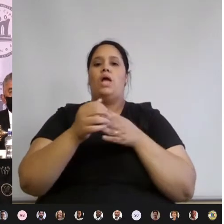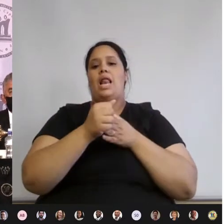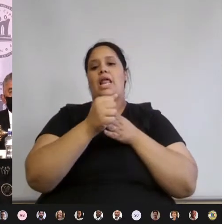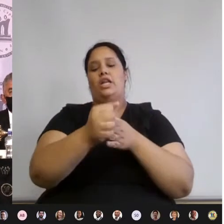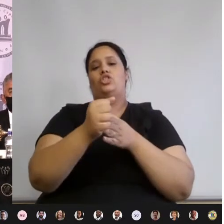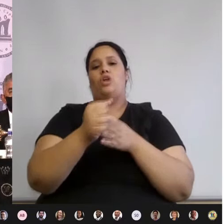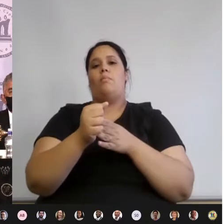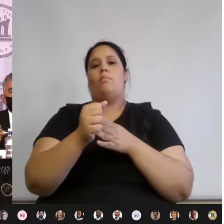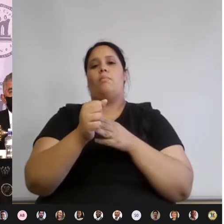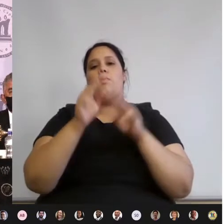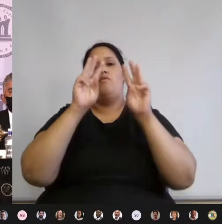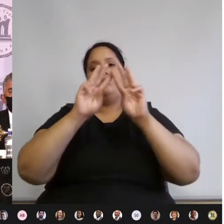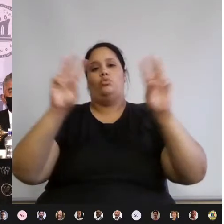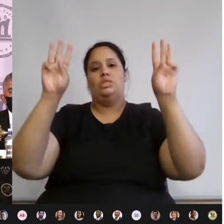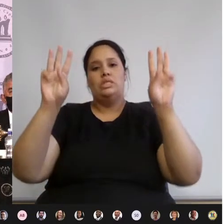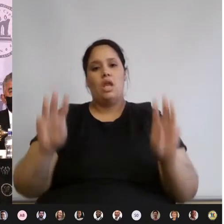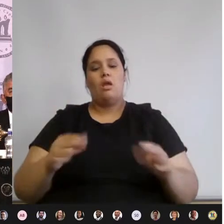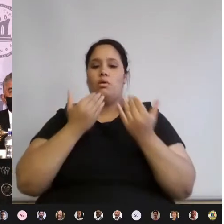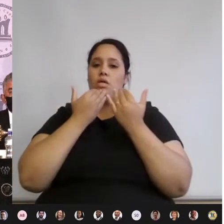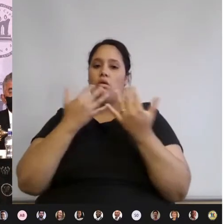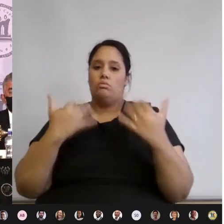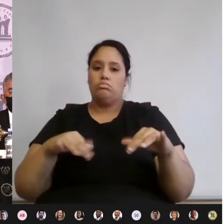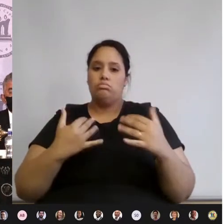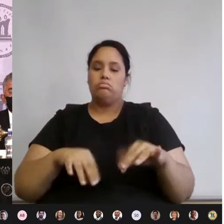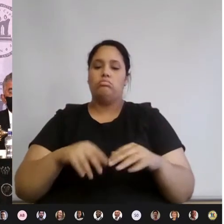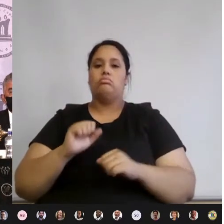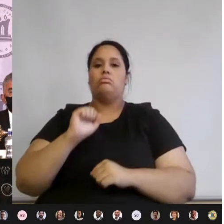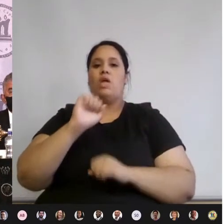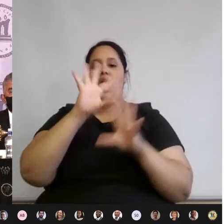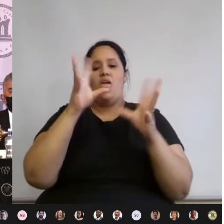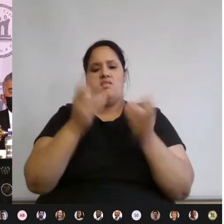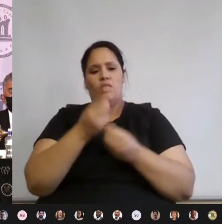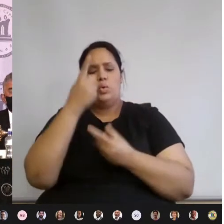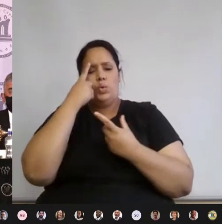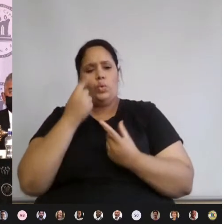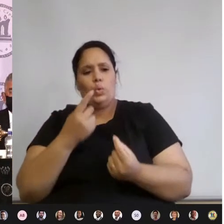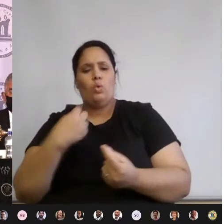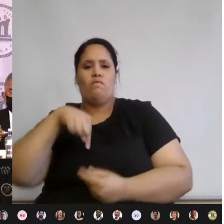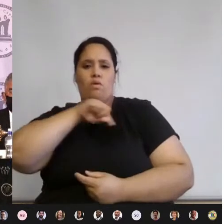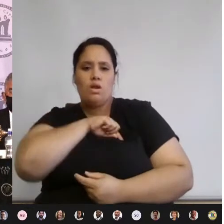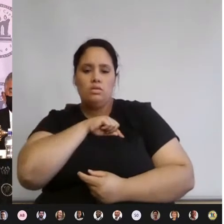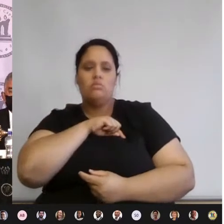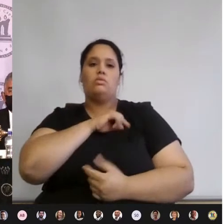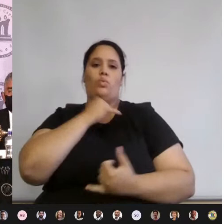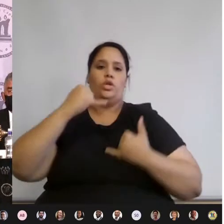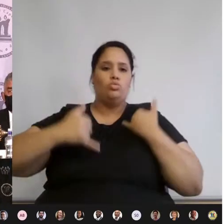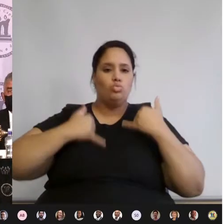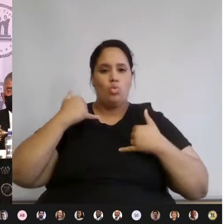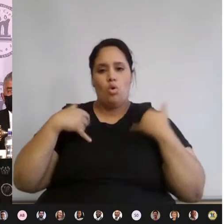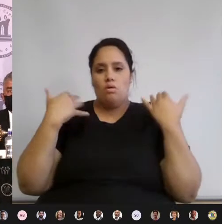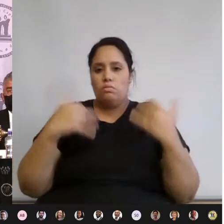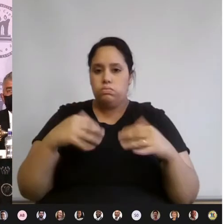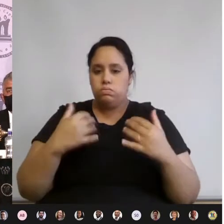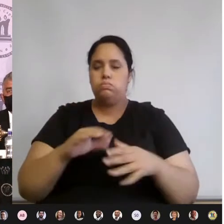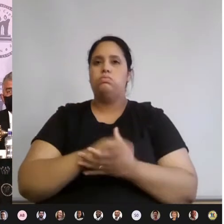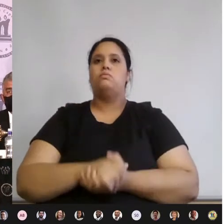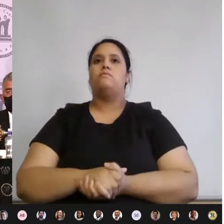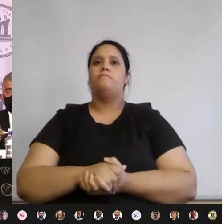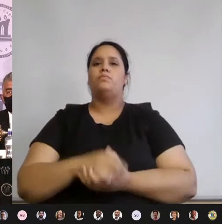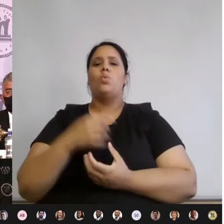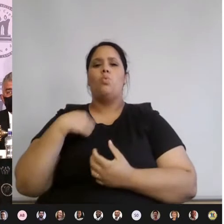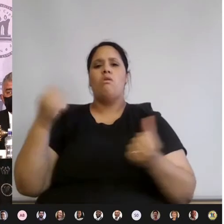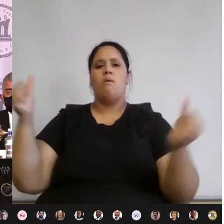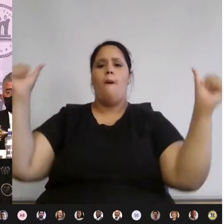museum, thank you very much for everything that you've done for us yesterday. We enjoyed it. We're going to come back